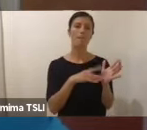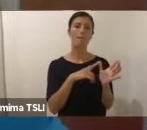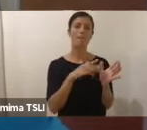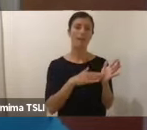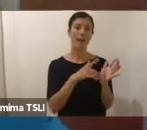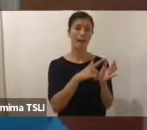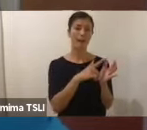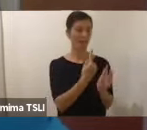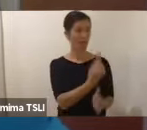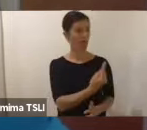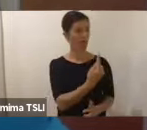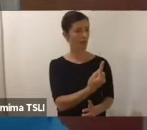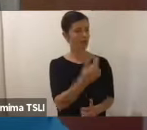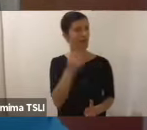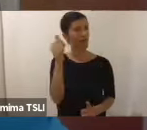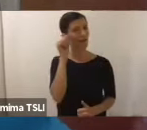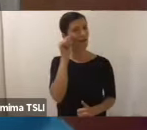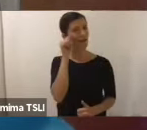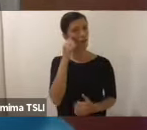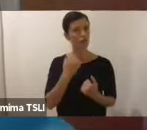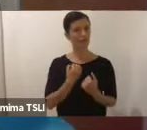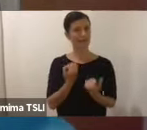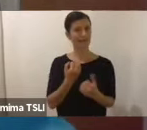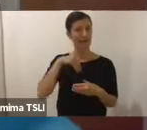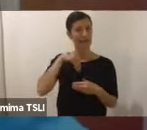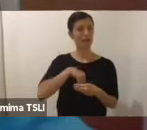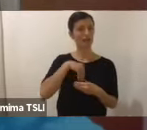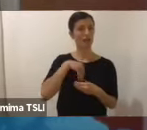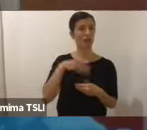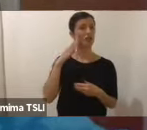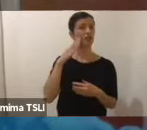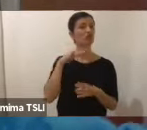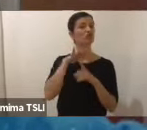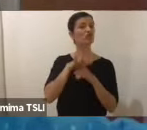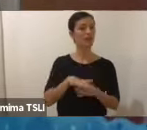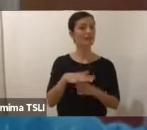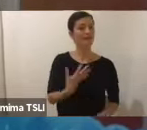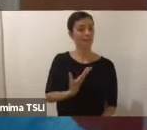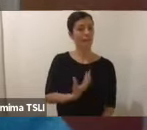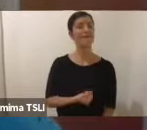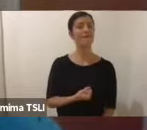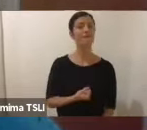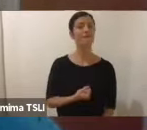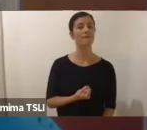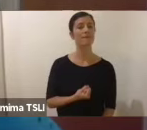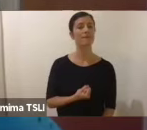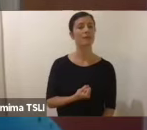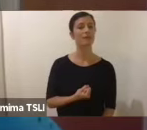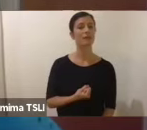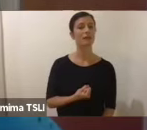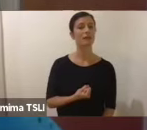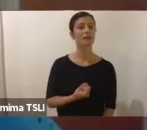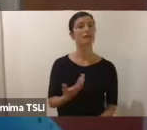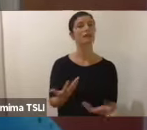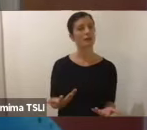racism how is it that you as white people and i'm talking not just the panel out there think you don't have racism